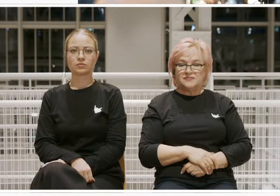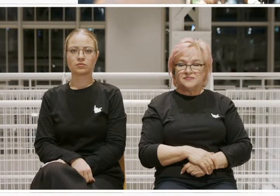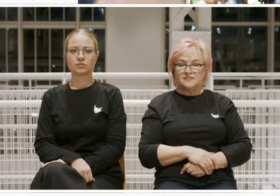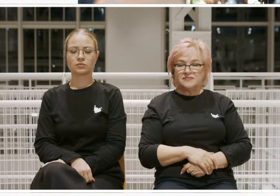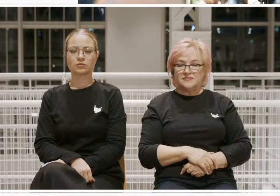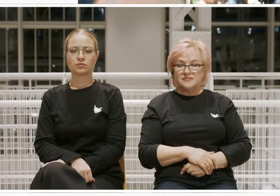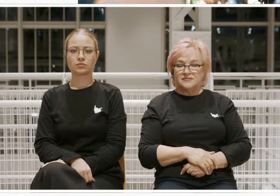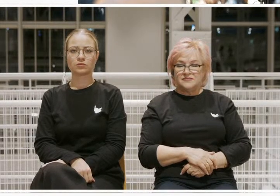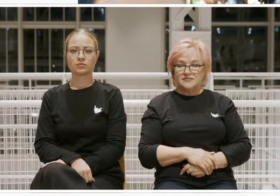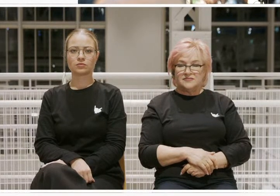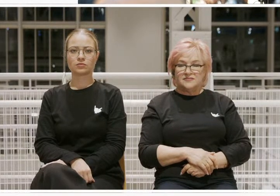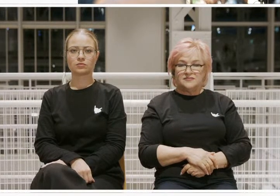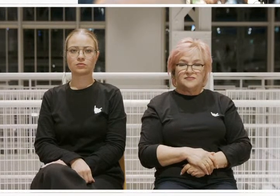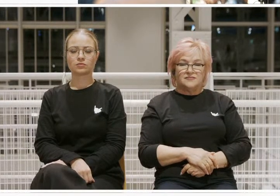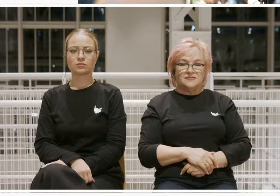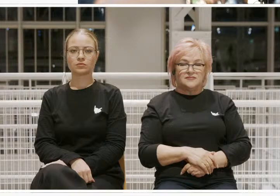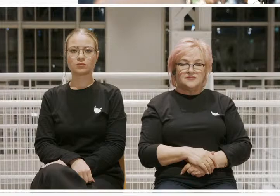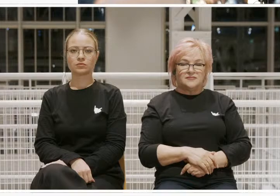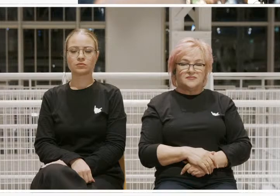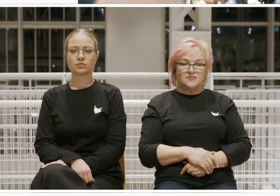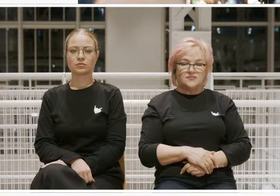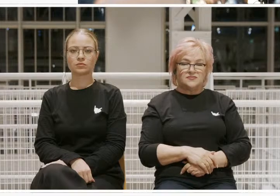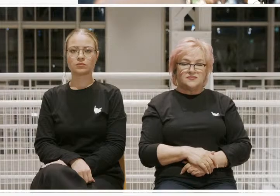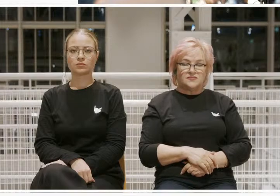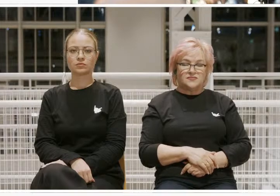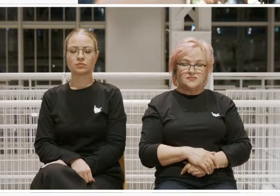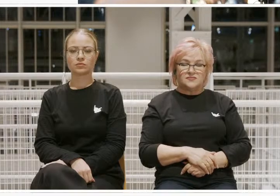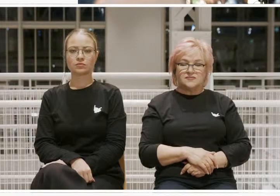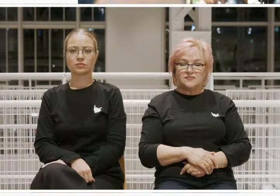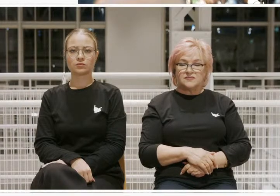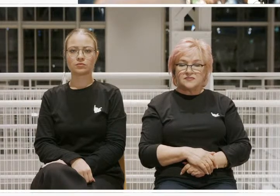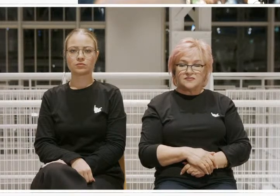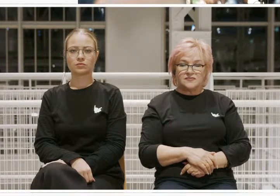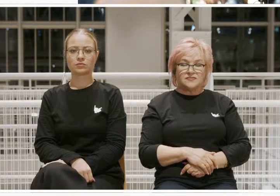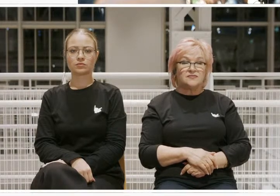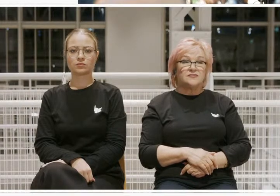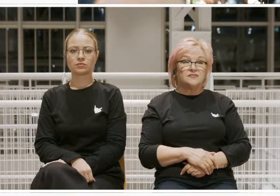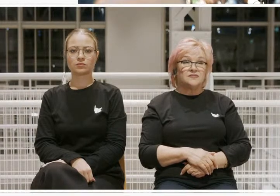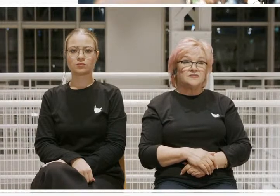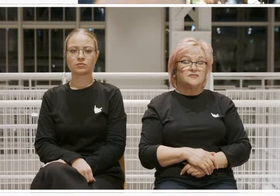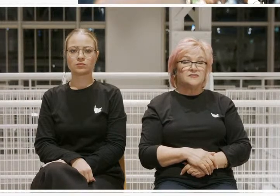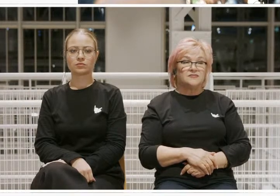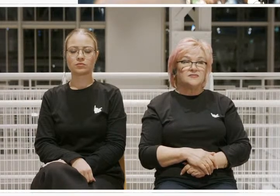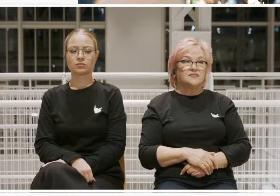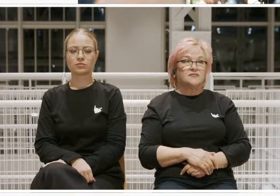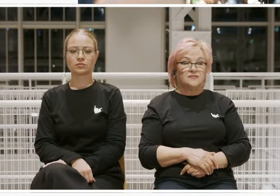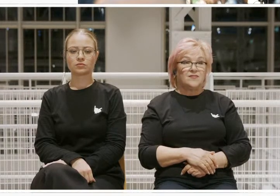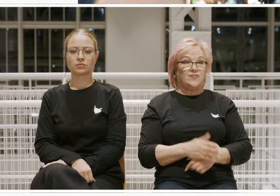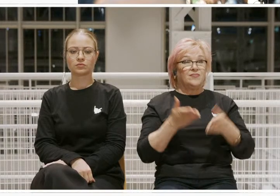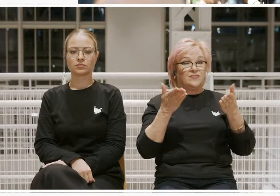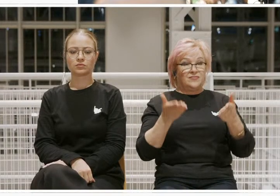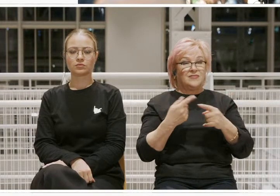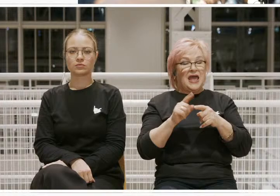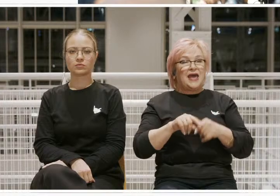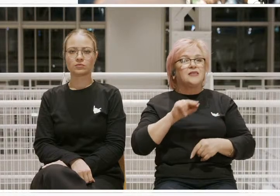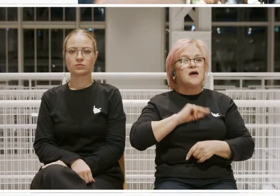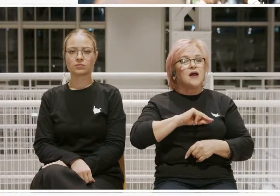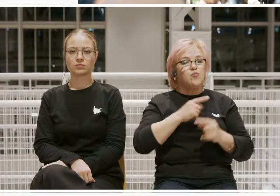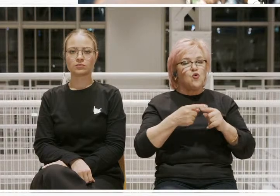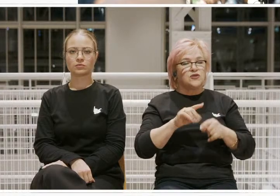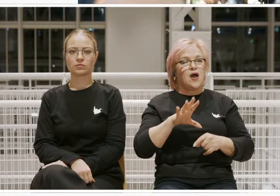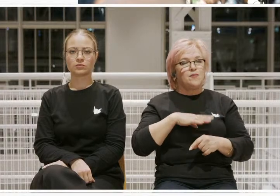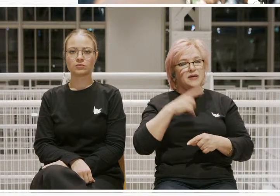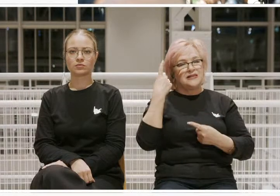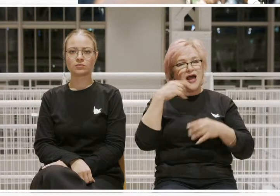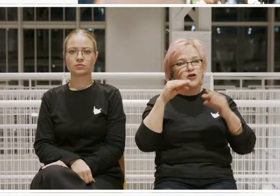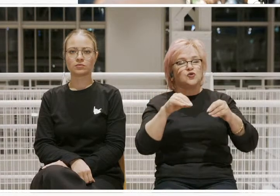So, Wallowlands, a new commission for the 17th Istanbul Biennial, traces the interactions of Istanbul's